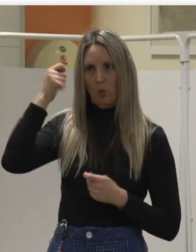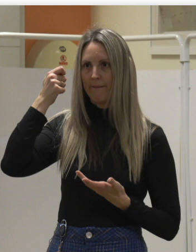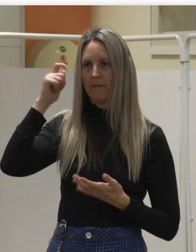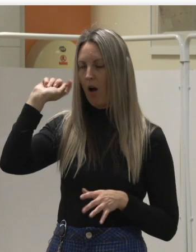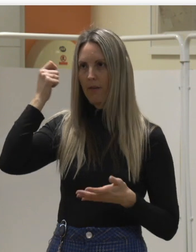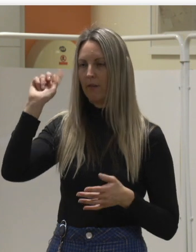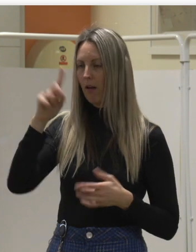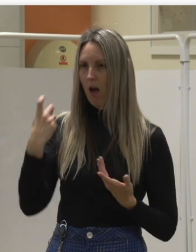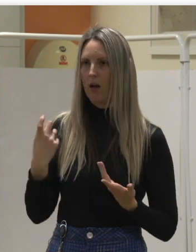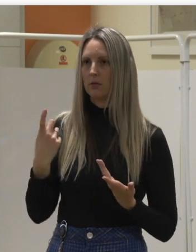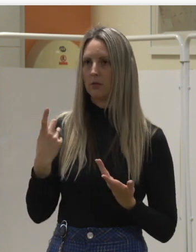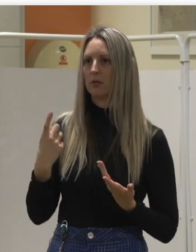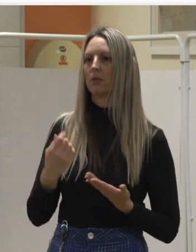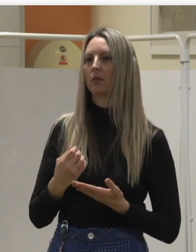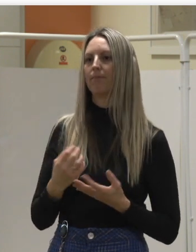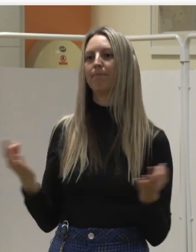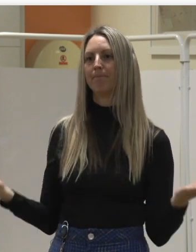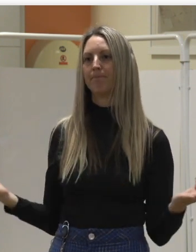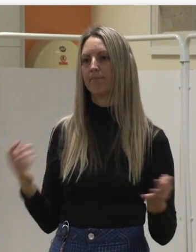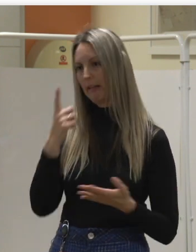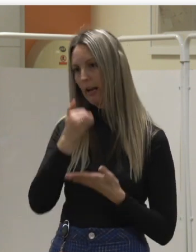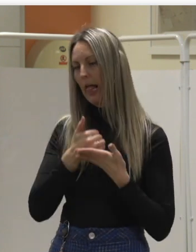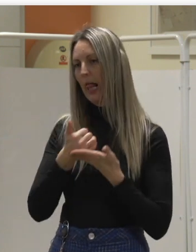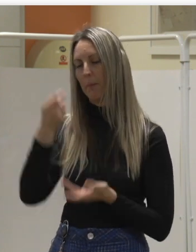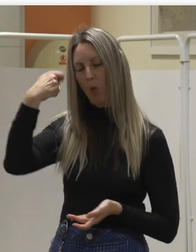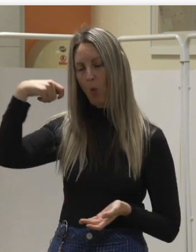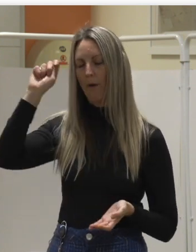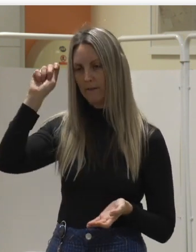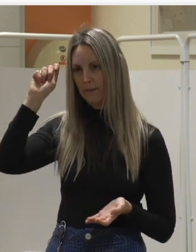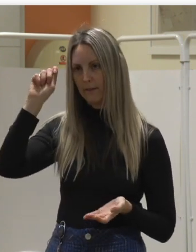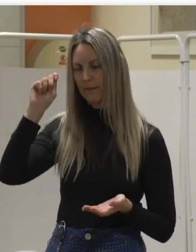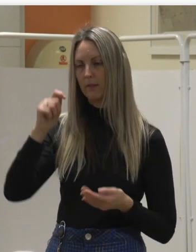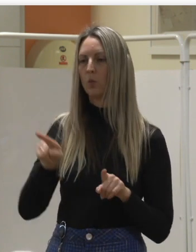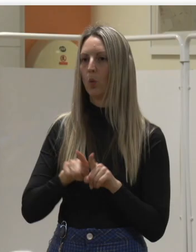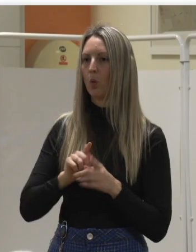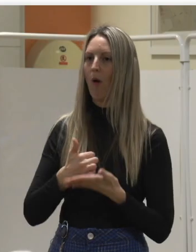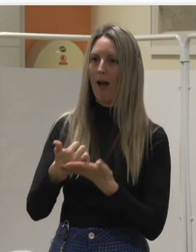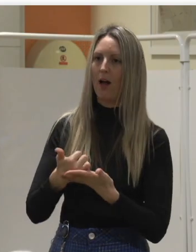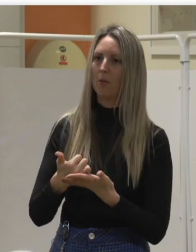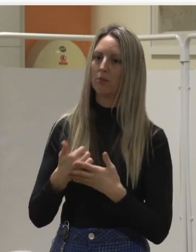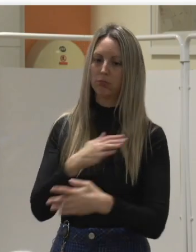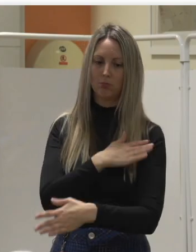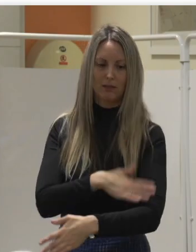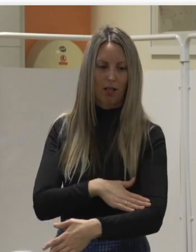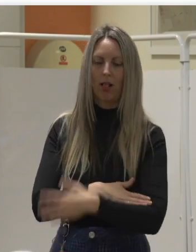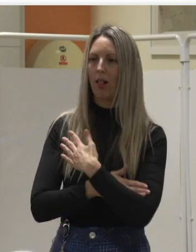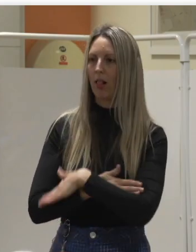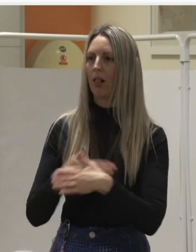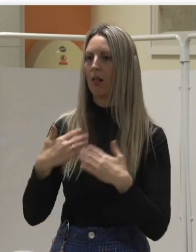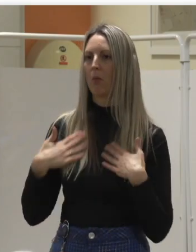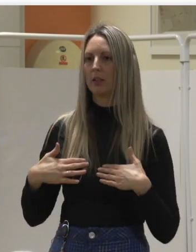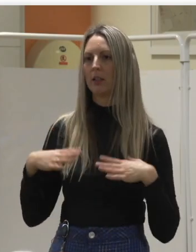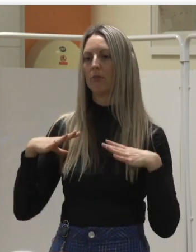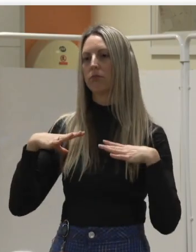to relax the mind and can help in relaxing the muscles, relaxing and helping to go